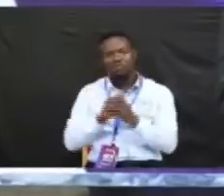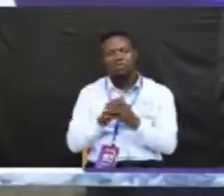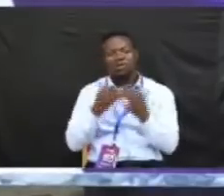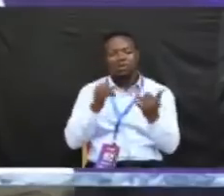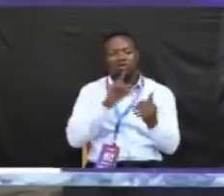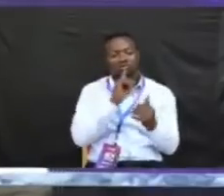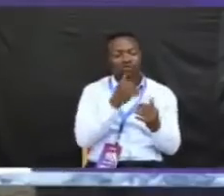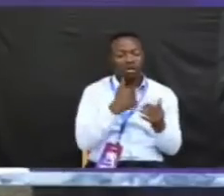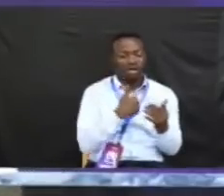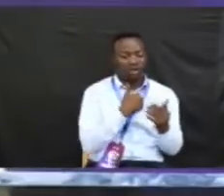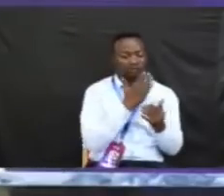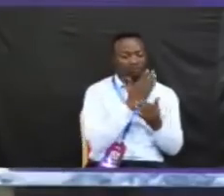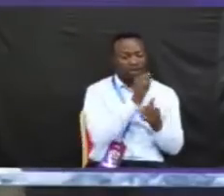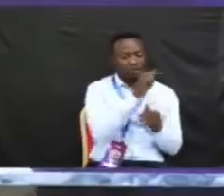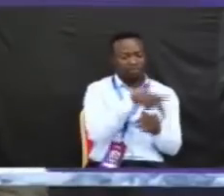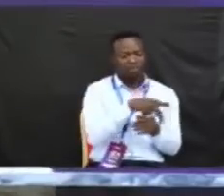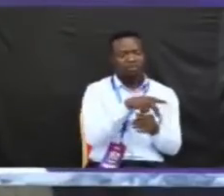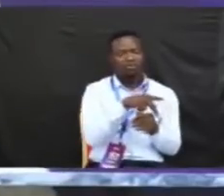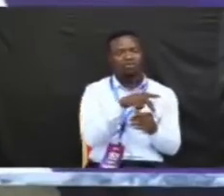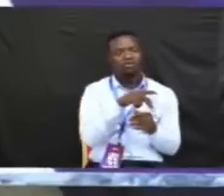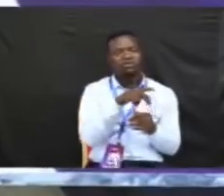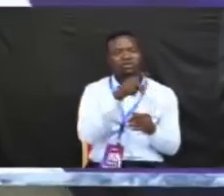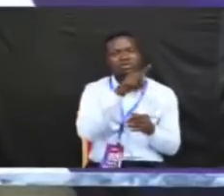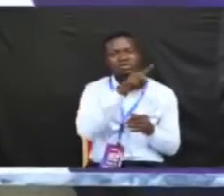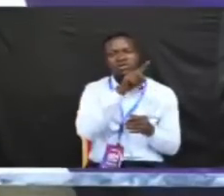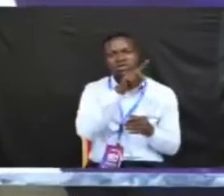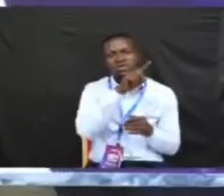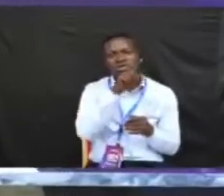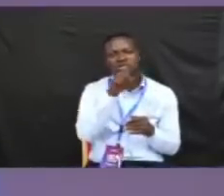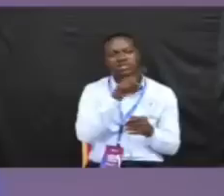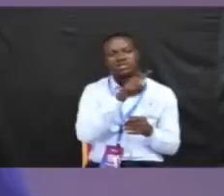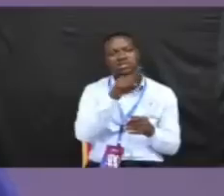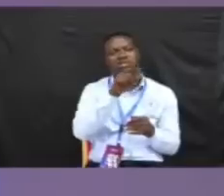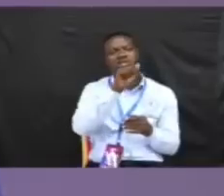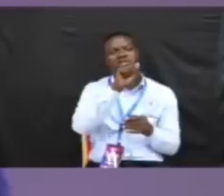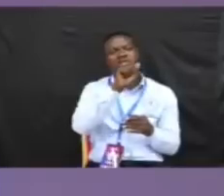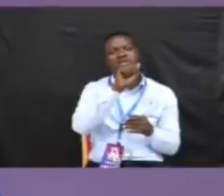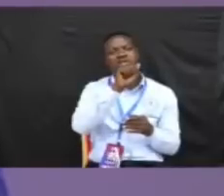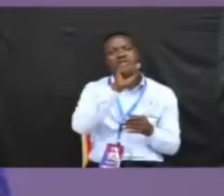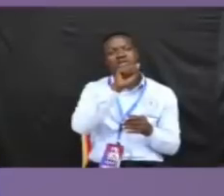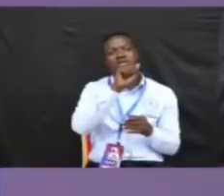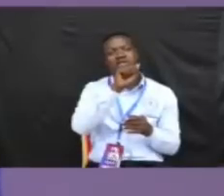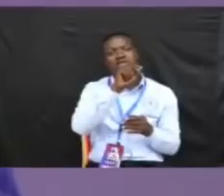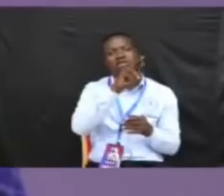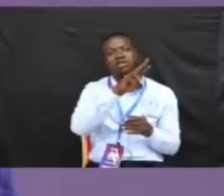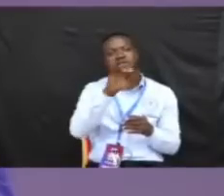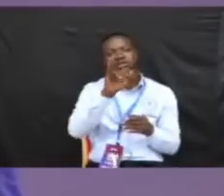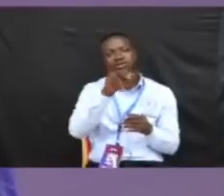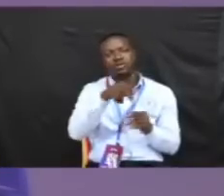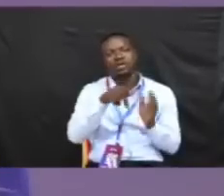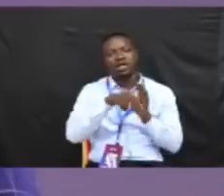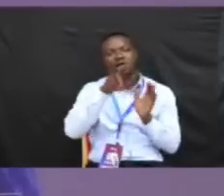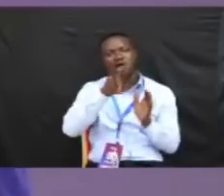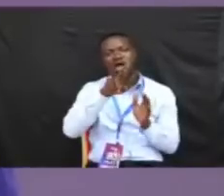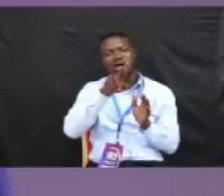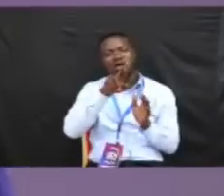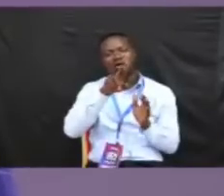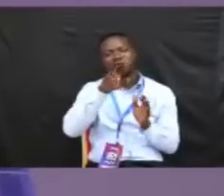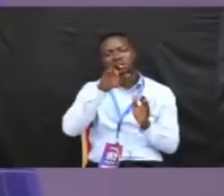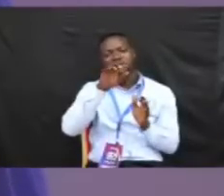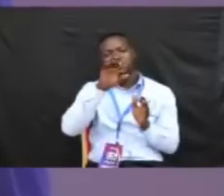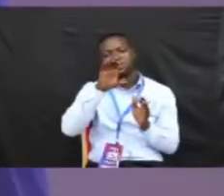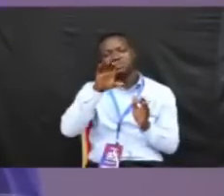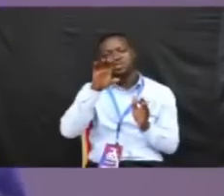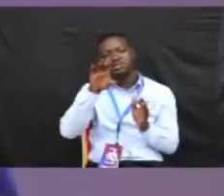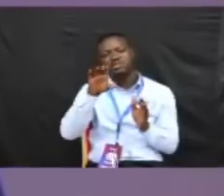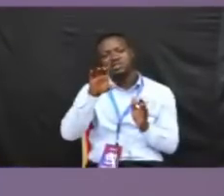We've have Apostle Isman Zabri, our RCC coordinator for the Franco Phone Blog, the national